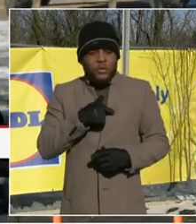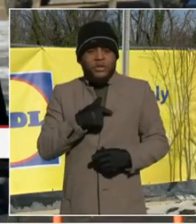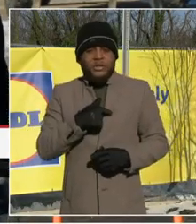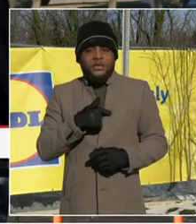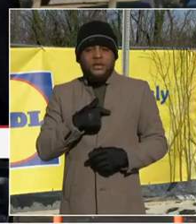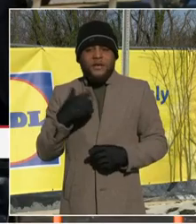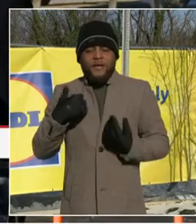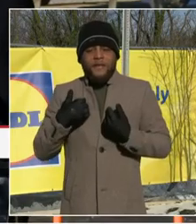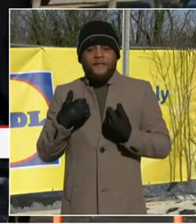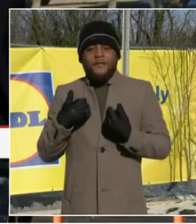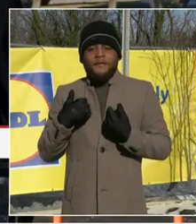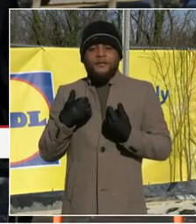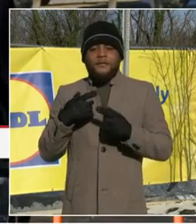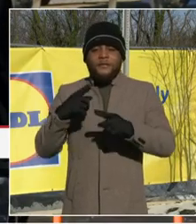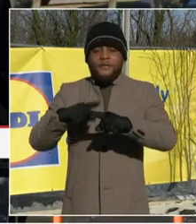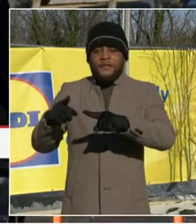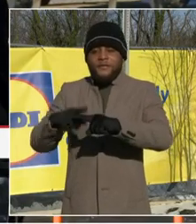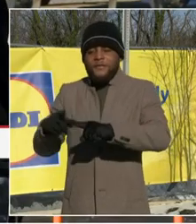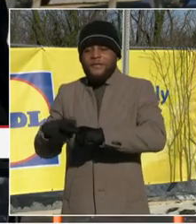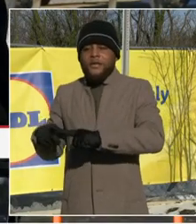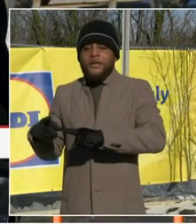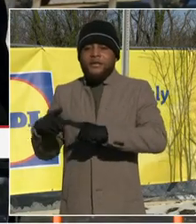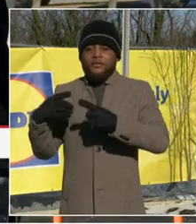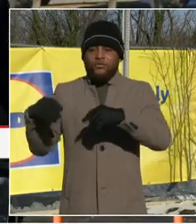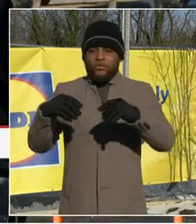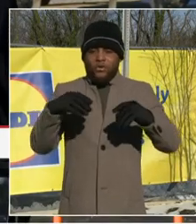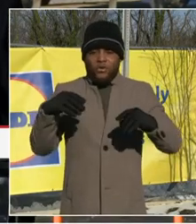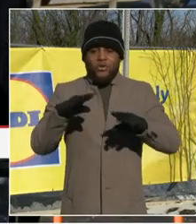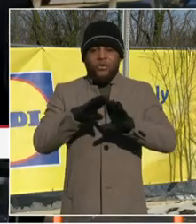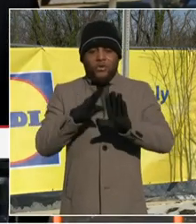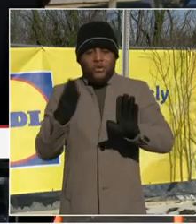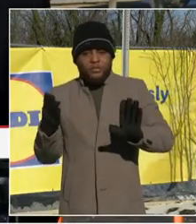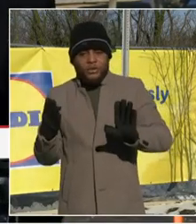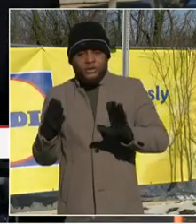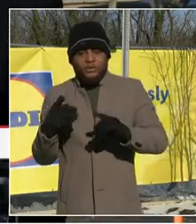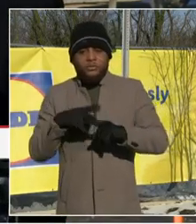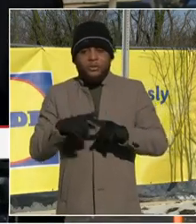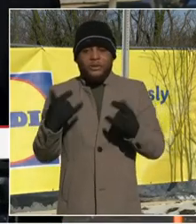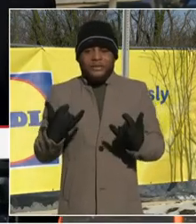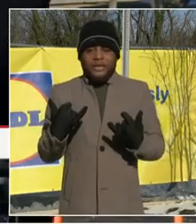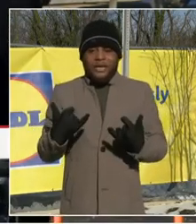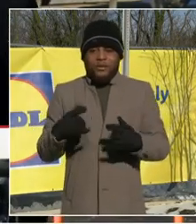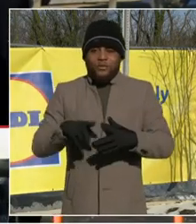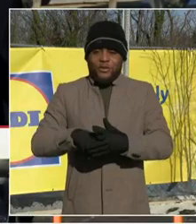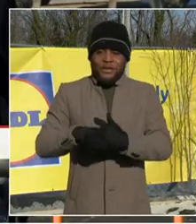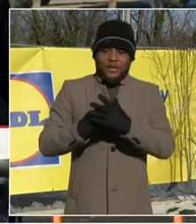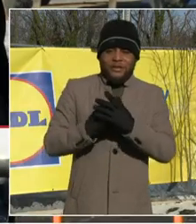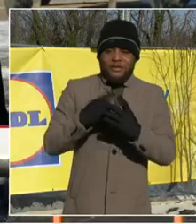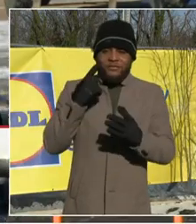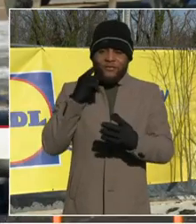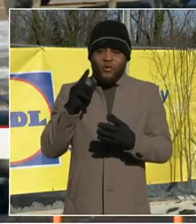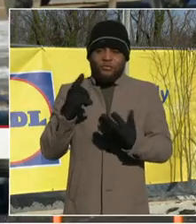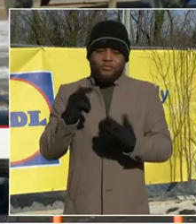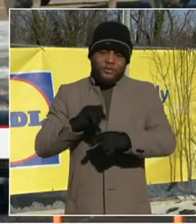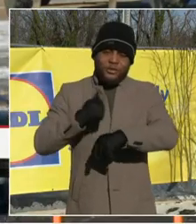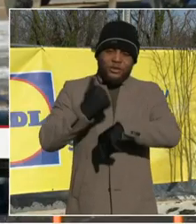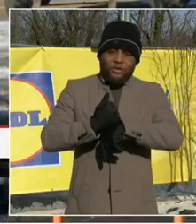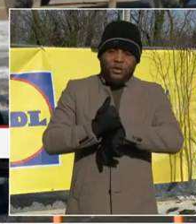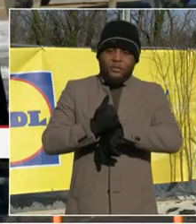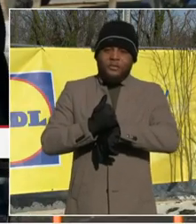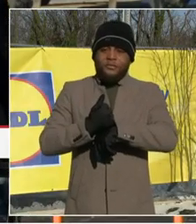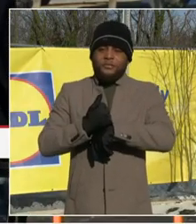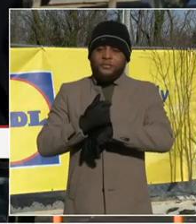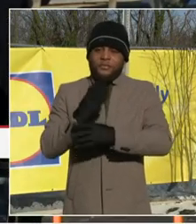now living in Phase 1 of the Crest. The construction of Phase 2 is well underway, as you can see, and we have 2 additional